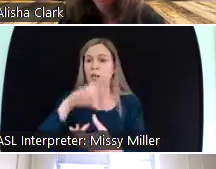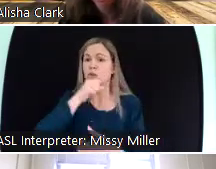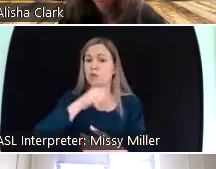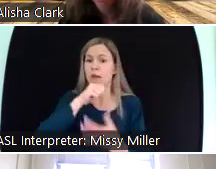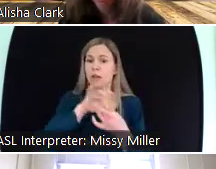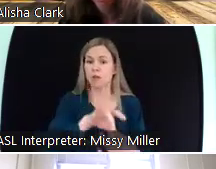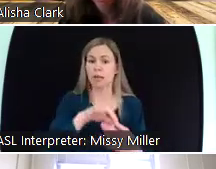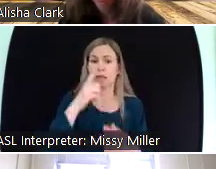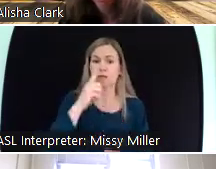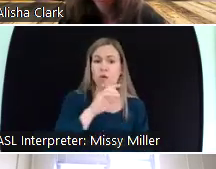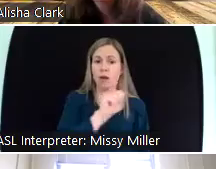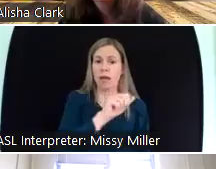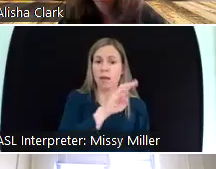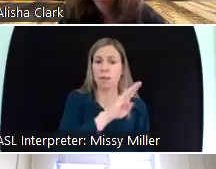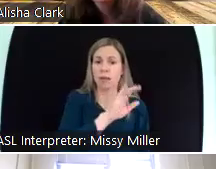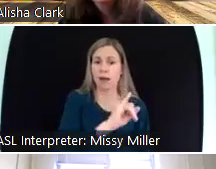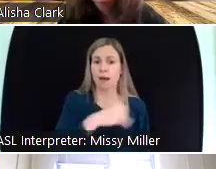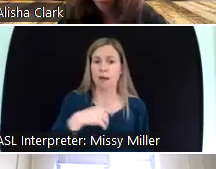not related to substance use?